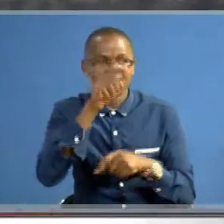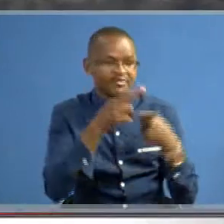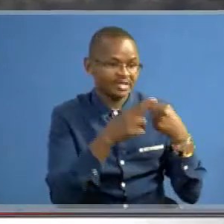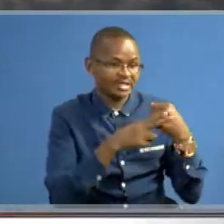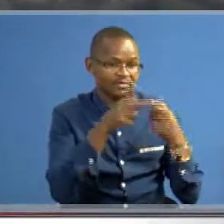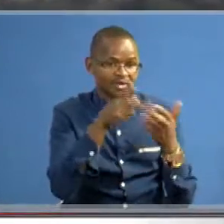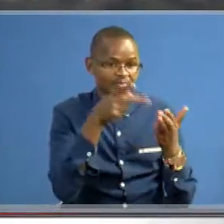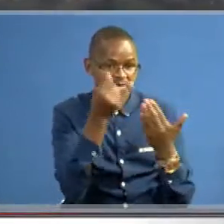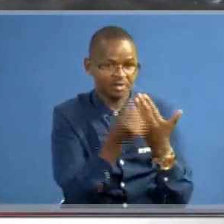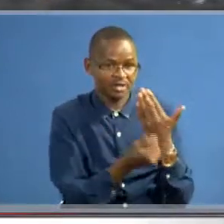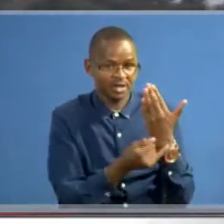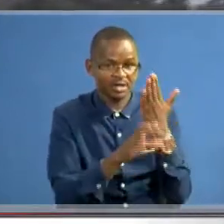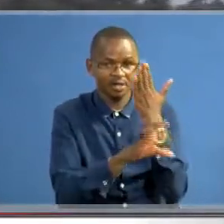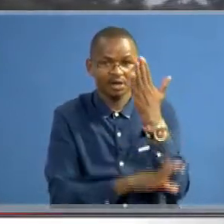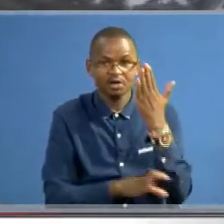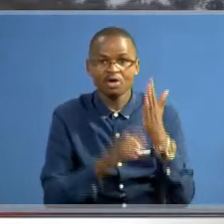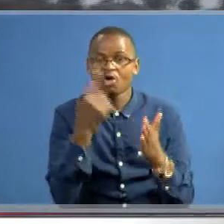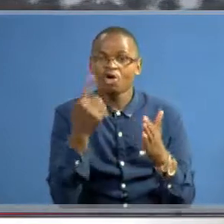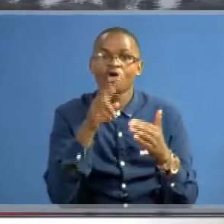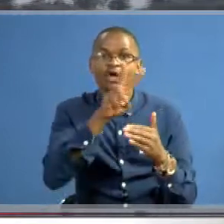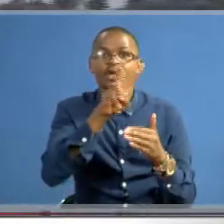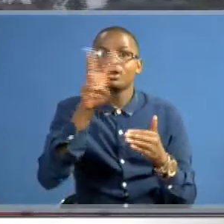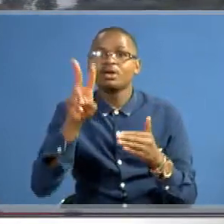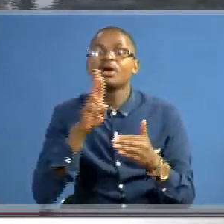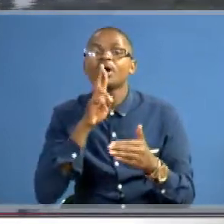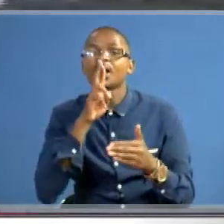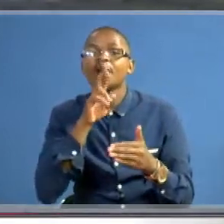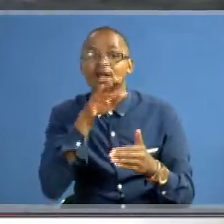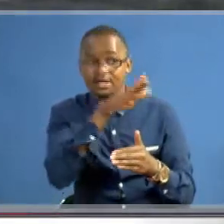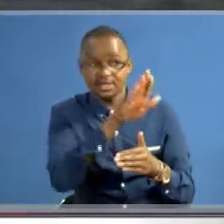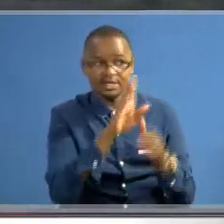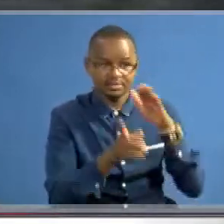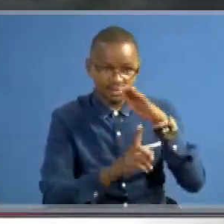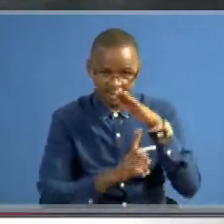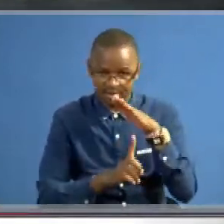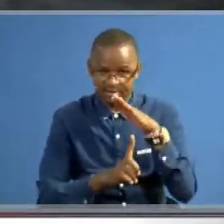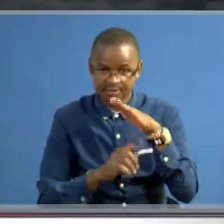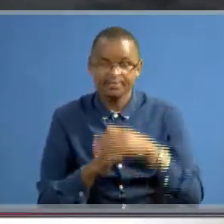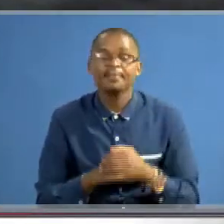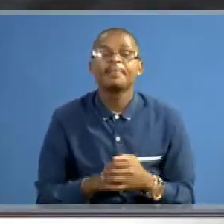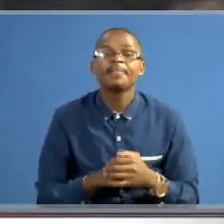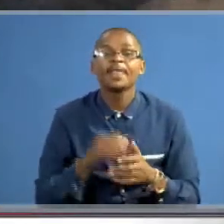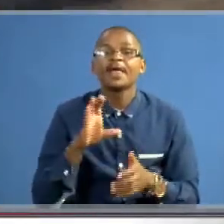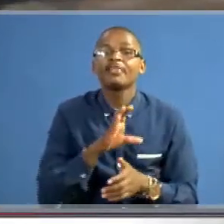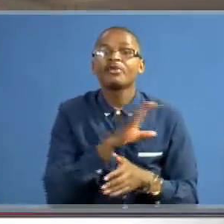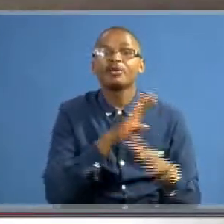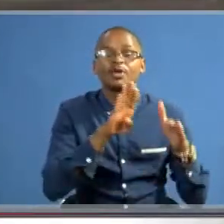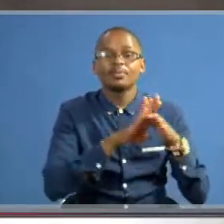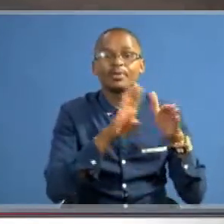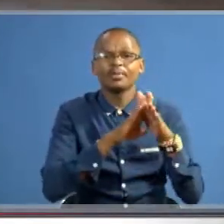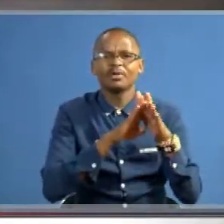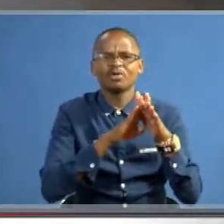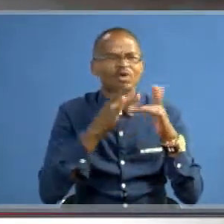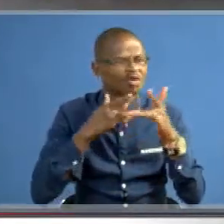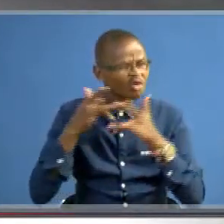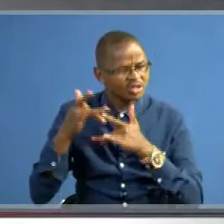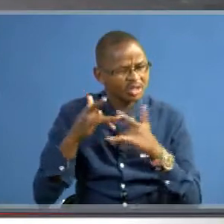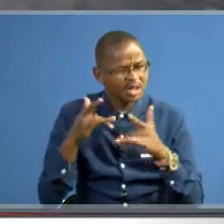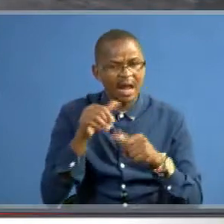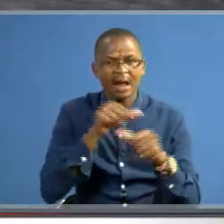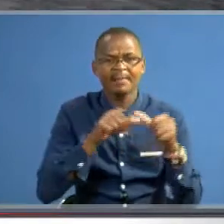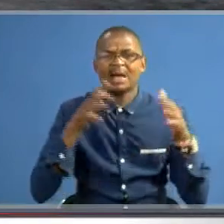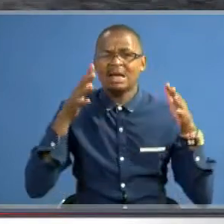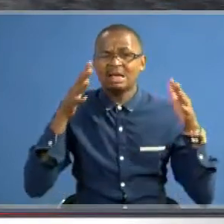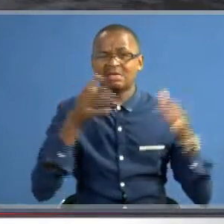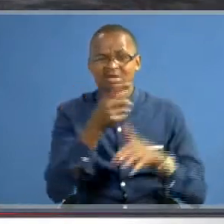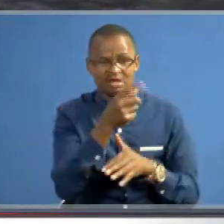dam projects in the country and only 22 are under his ministry. The committee members raised concerns over the huge amount